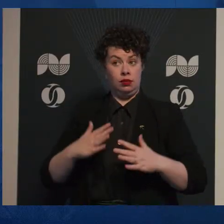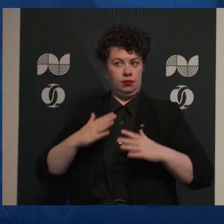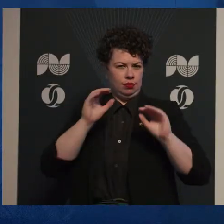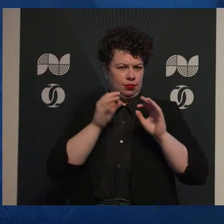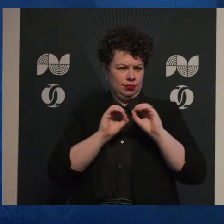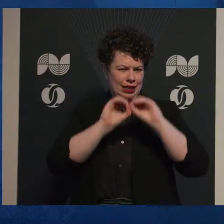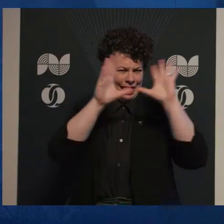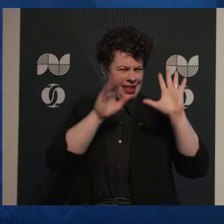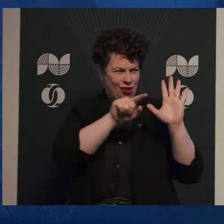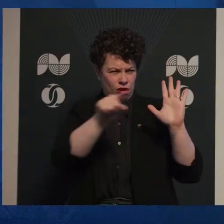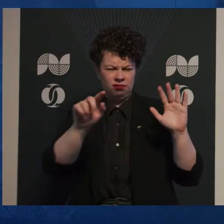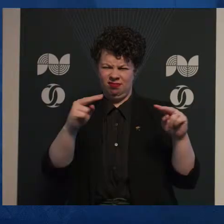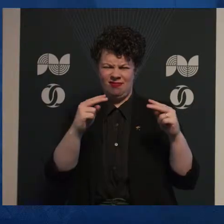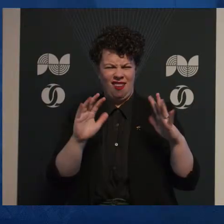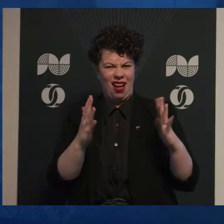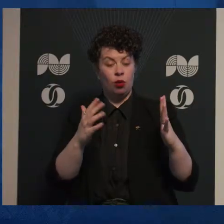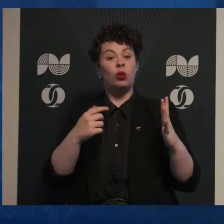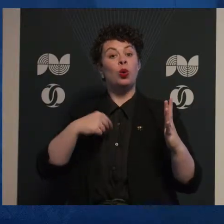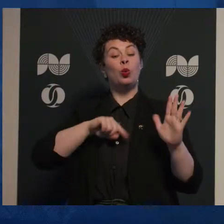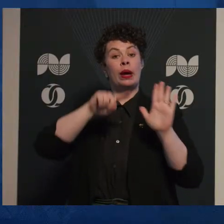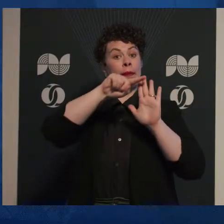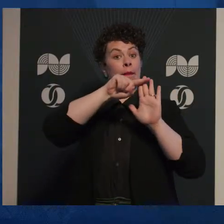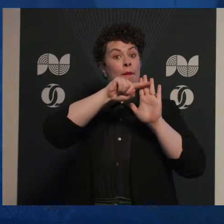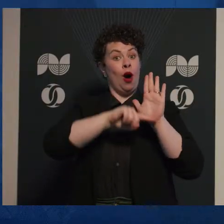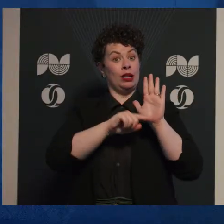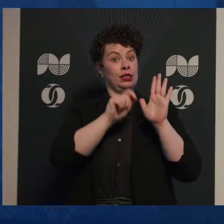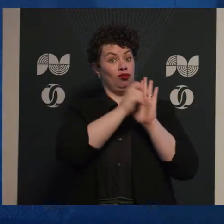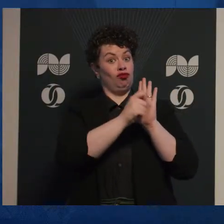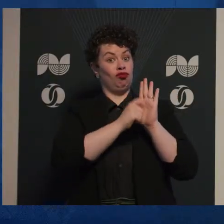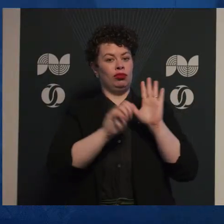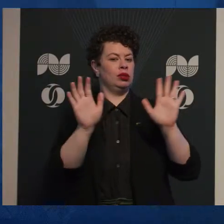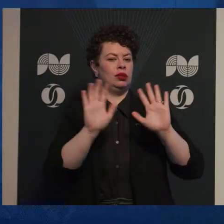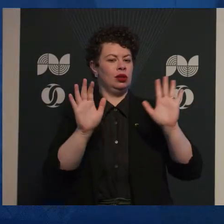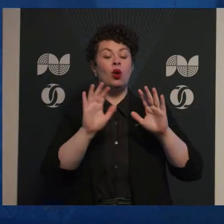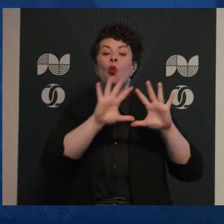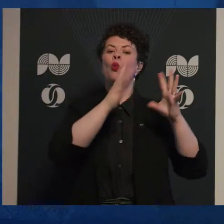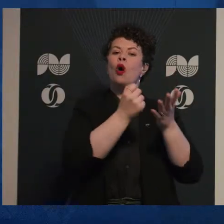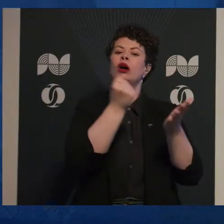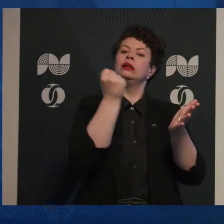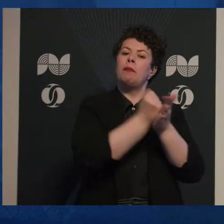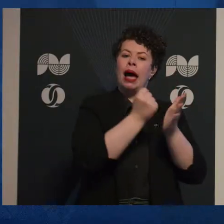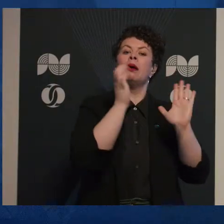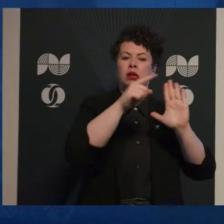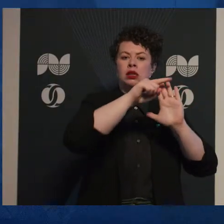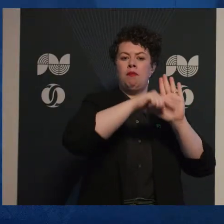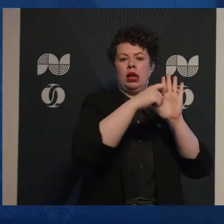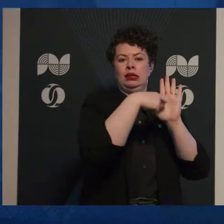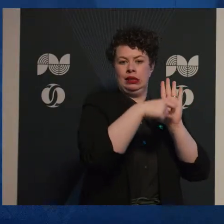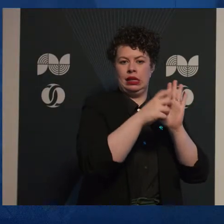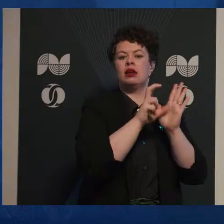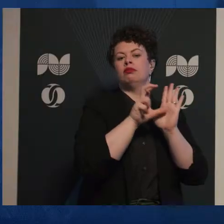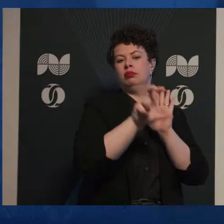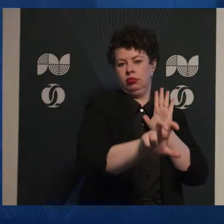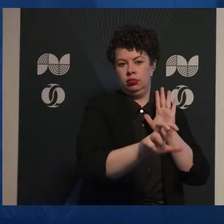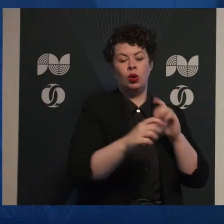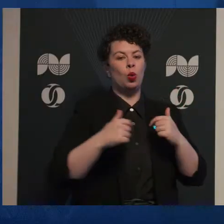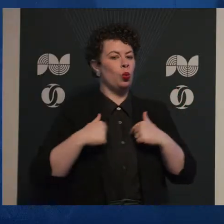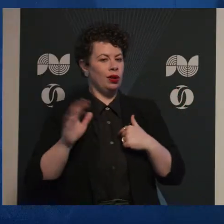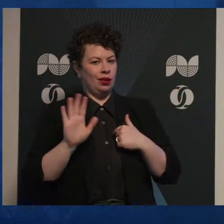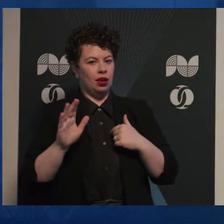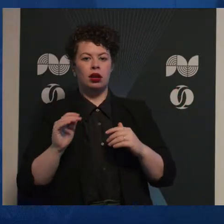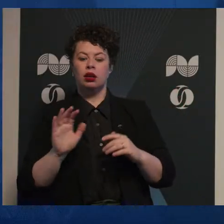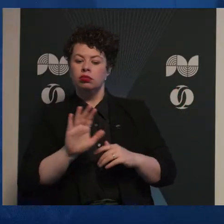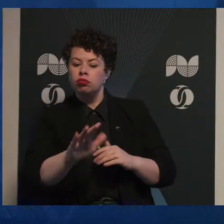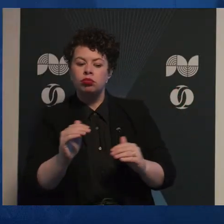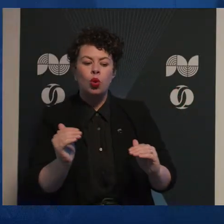a policy-based lender. We're different from the World Bank. We're a project-based organisation, but our ability to